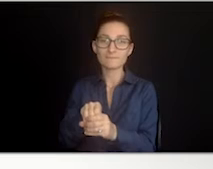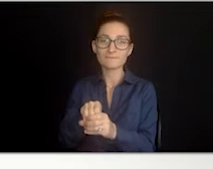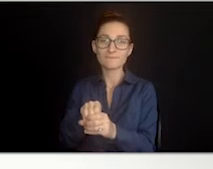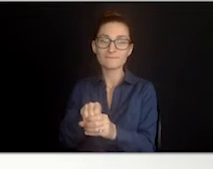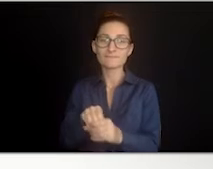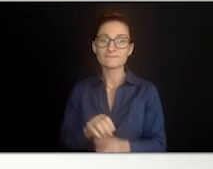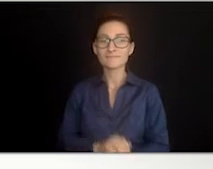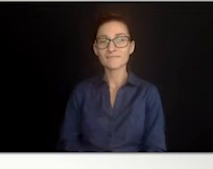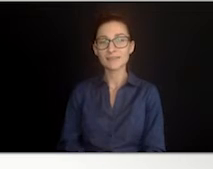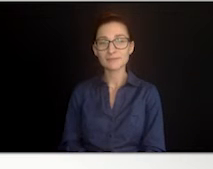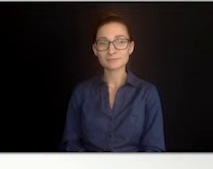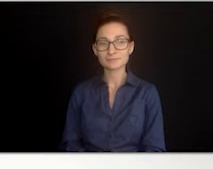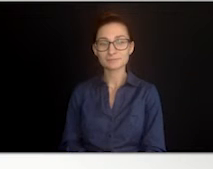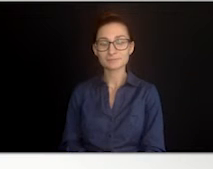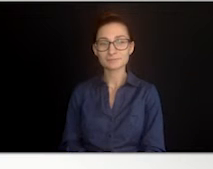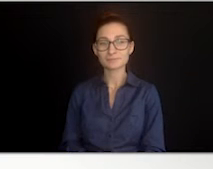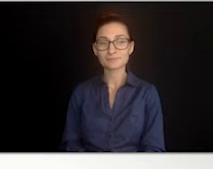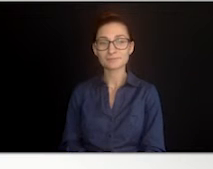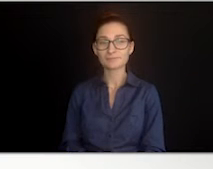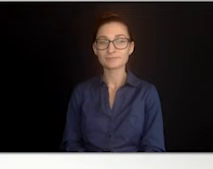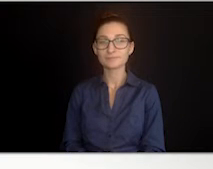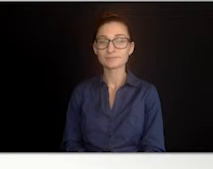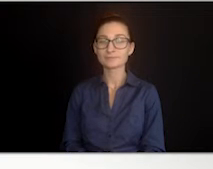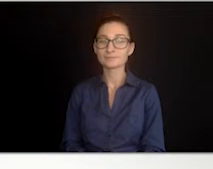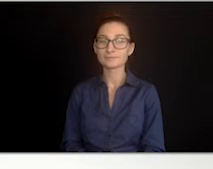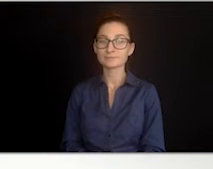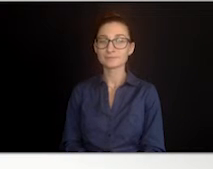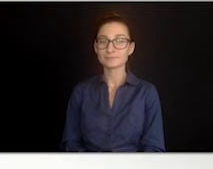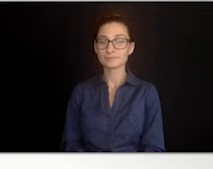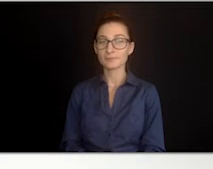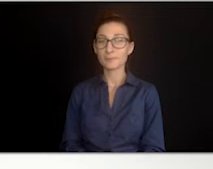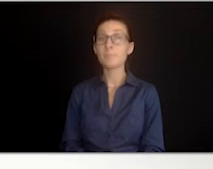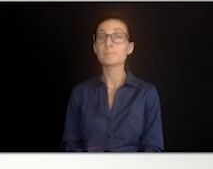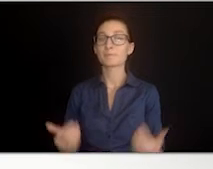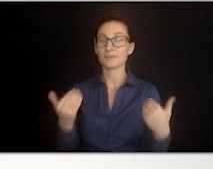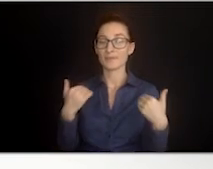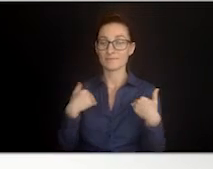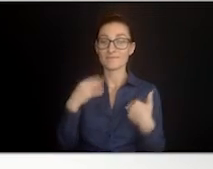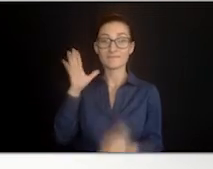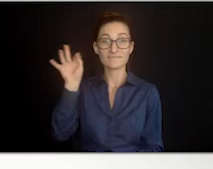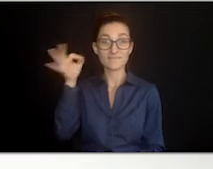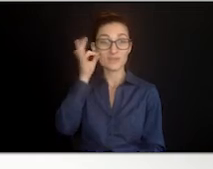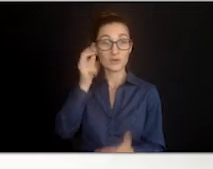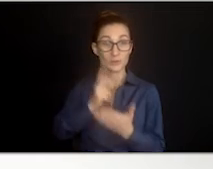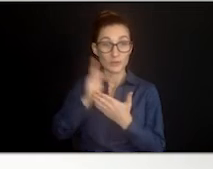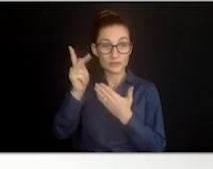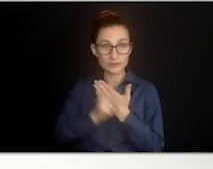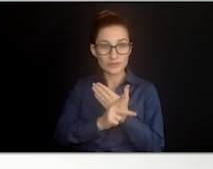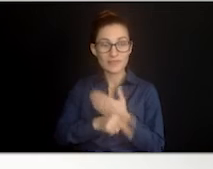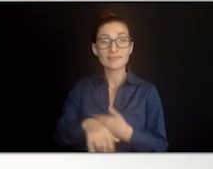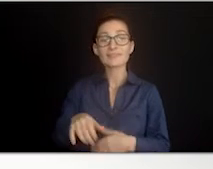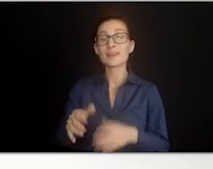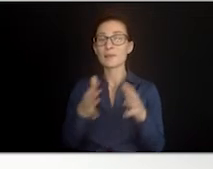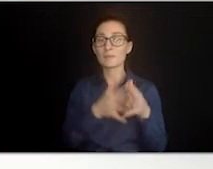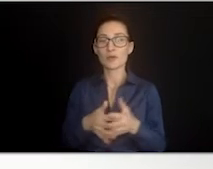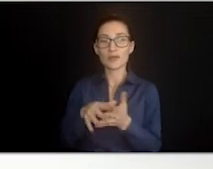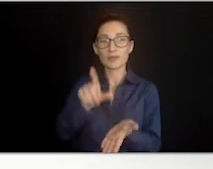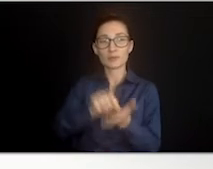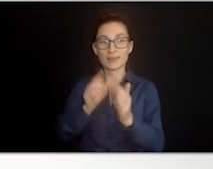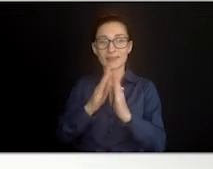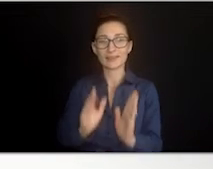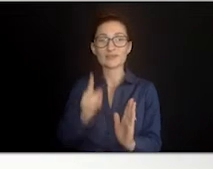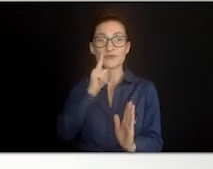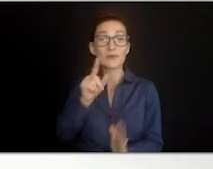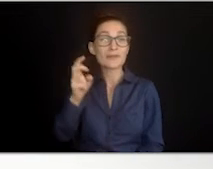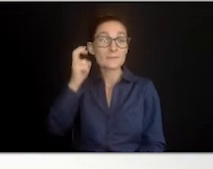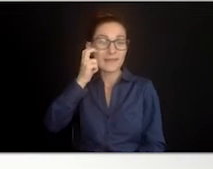those are done correctly. We have a federal project that we work with is the American Printing House for the Blind. So a lot